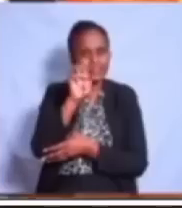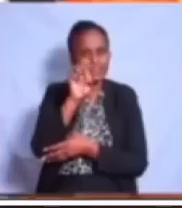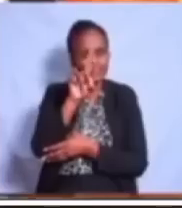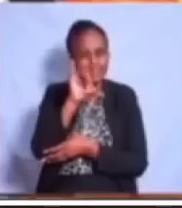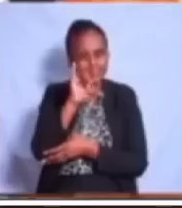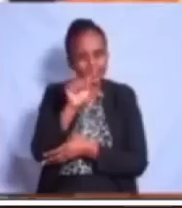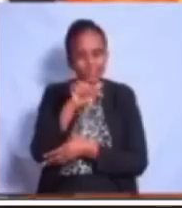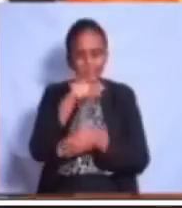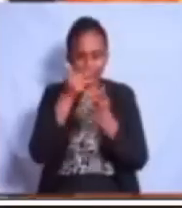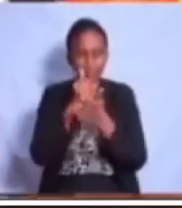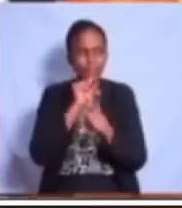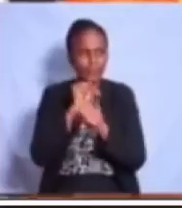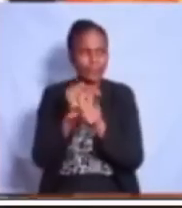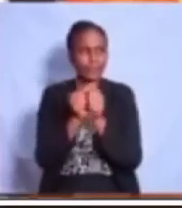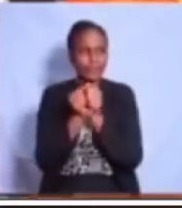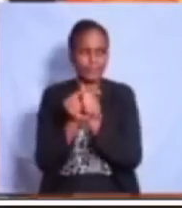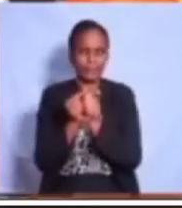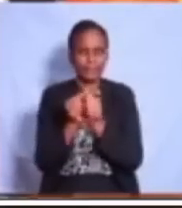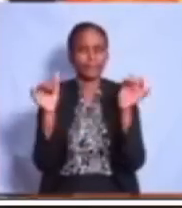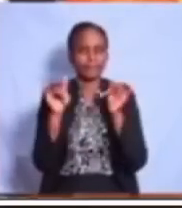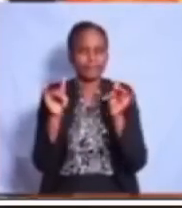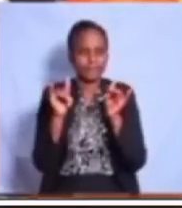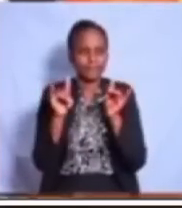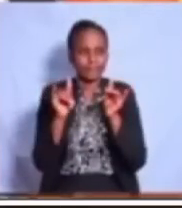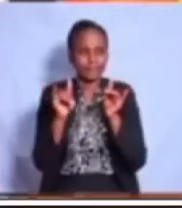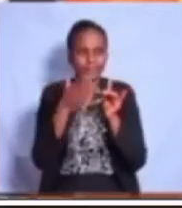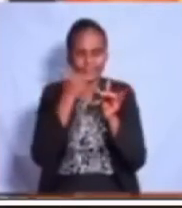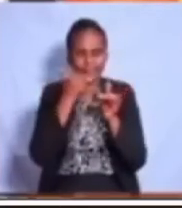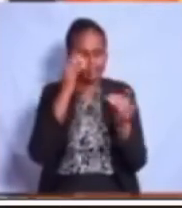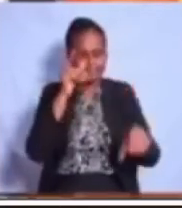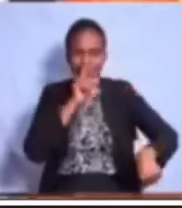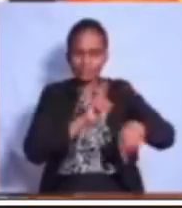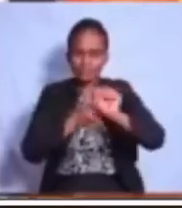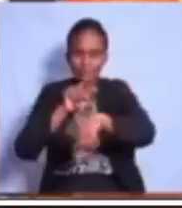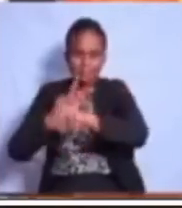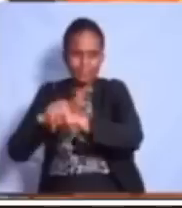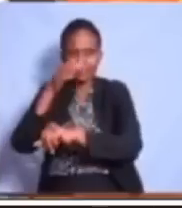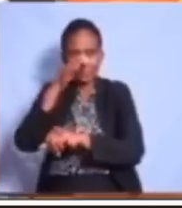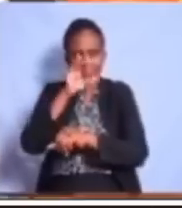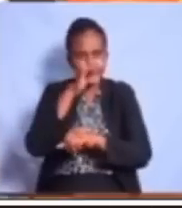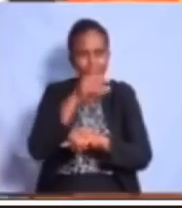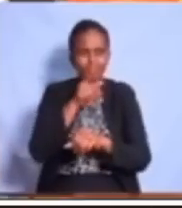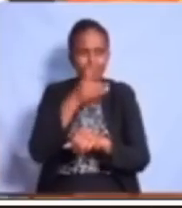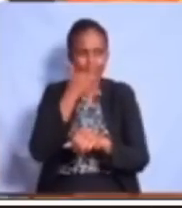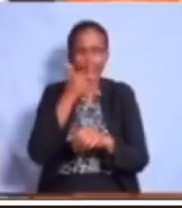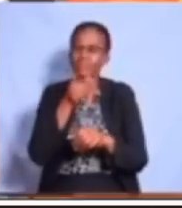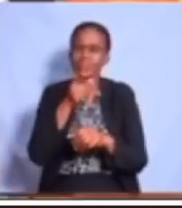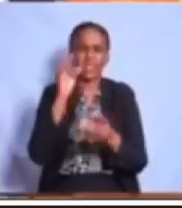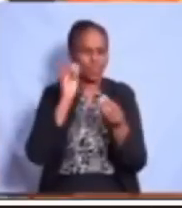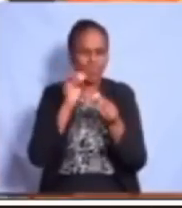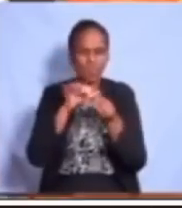must all work together to stamp out corruption. It's taken far too much